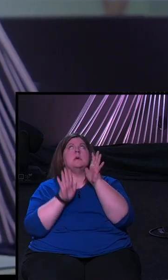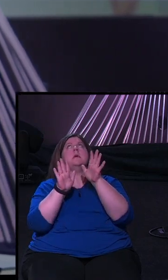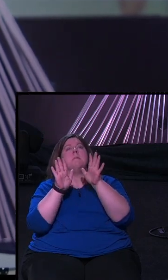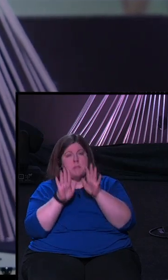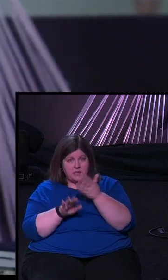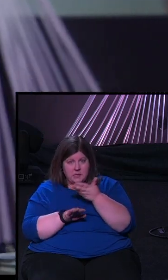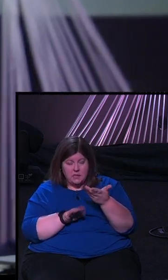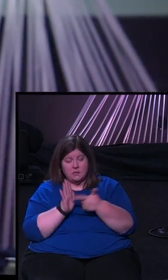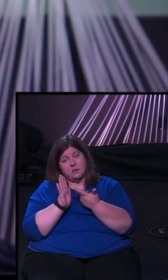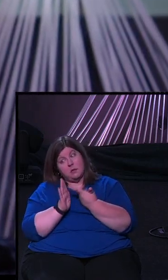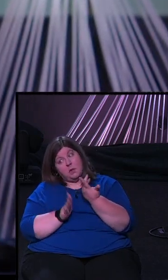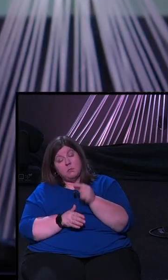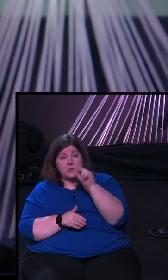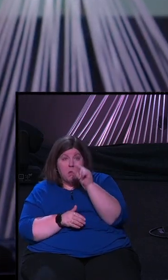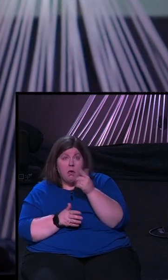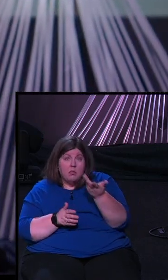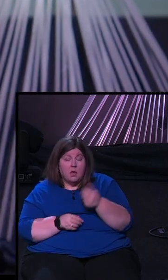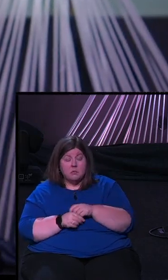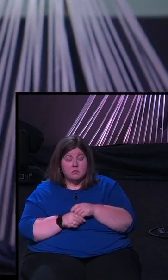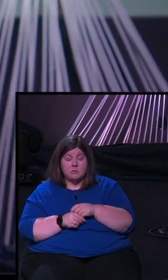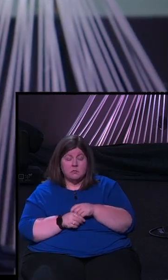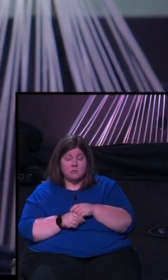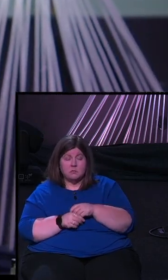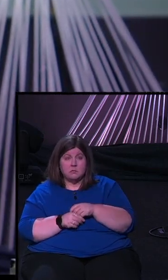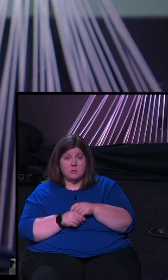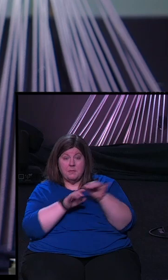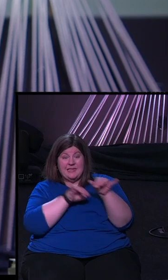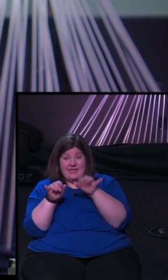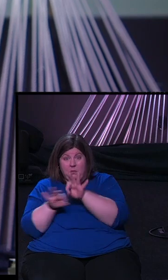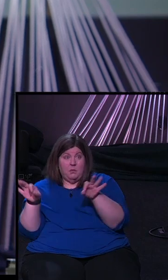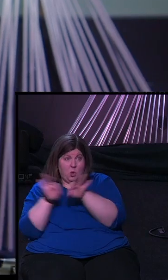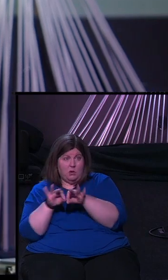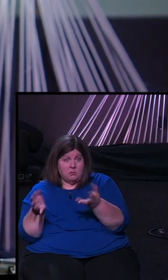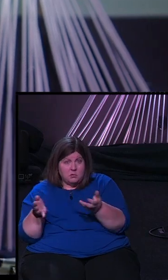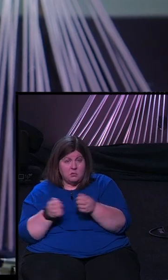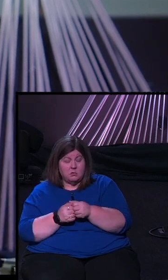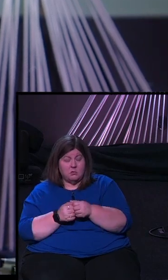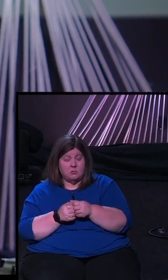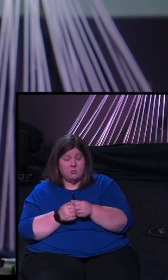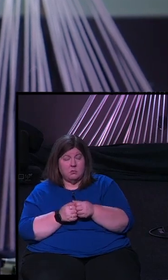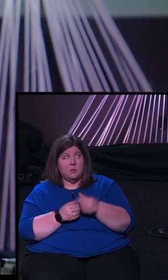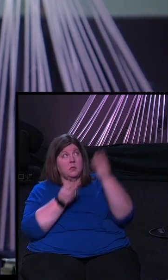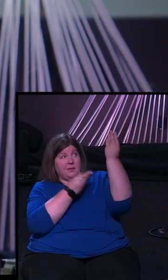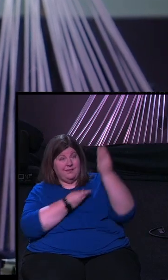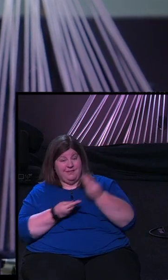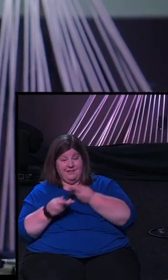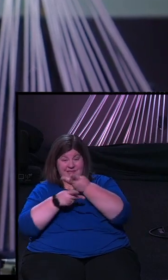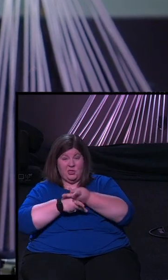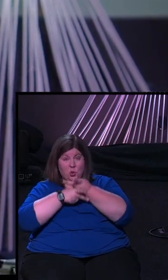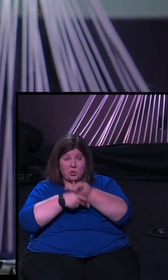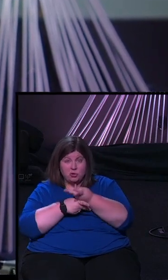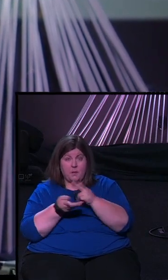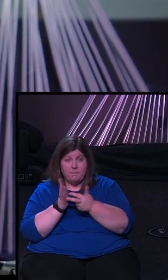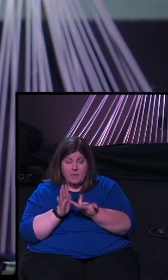things, and other times small things, and just equally as important. Stewardship acknowledges, though, that when